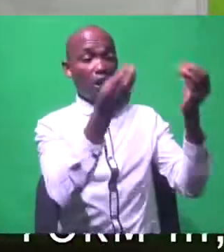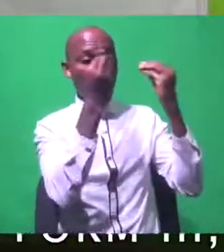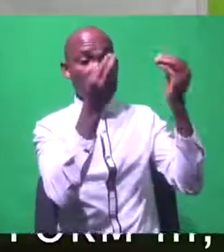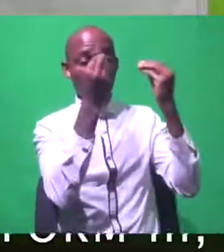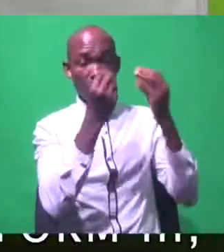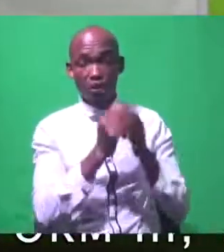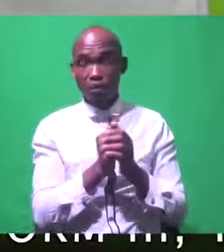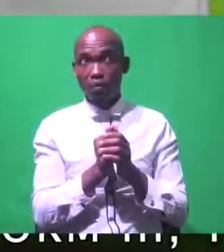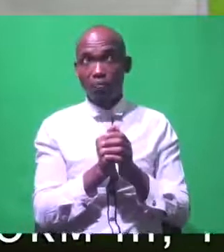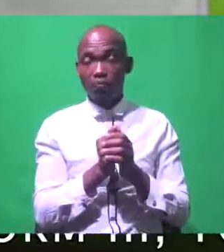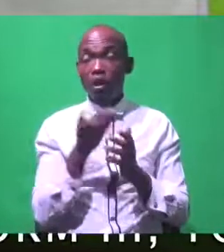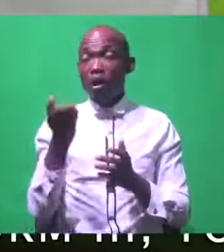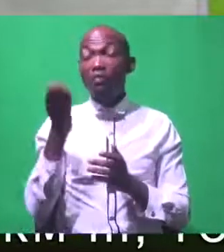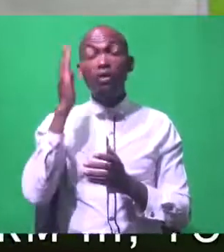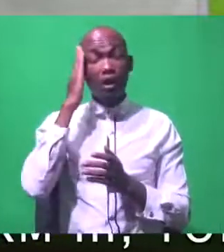Have you understood the lesson?